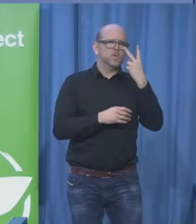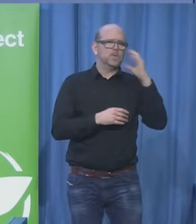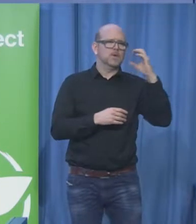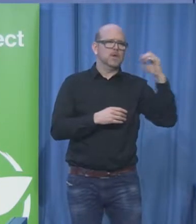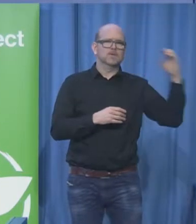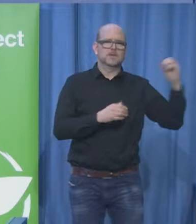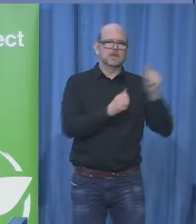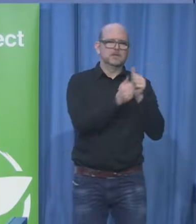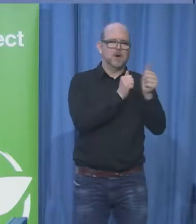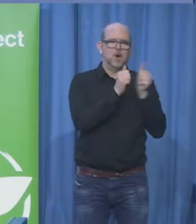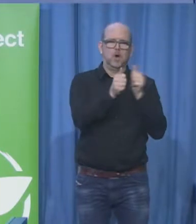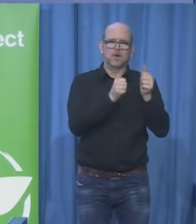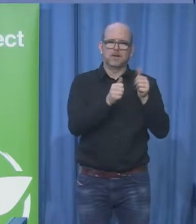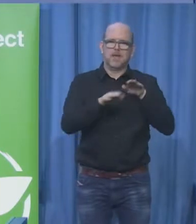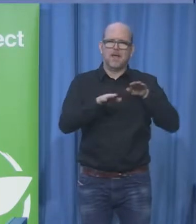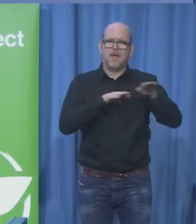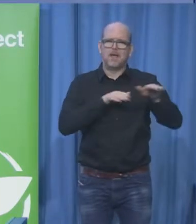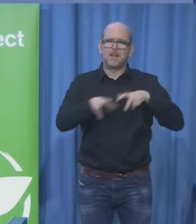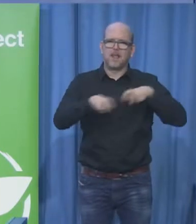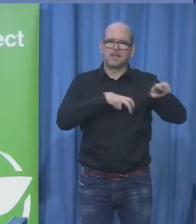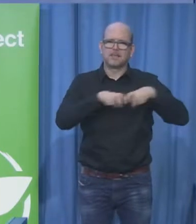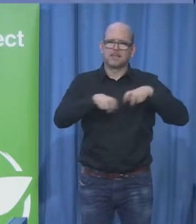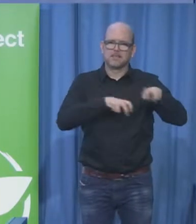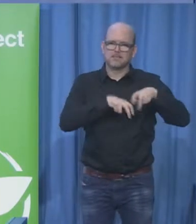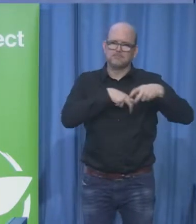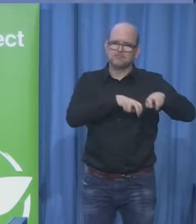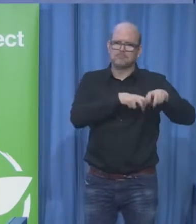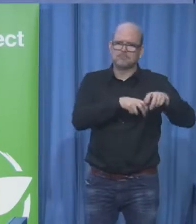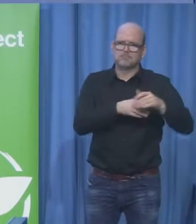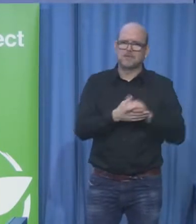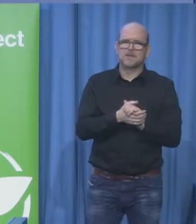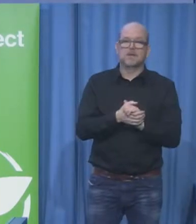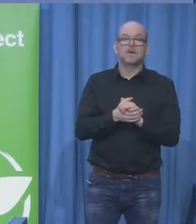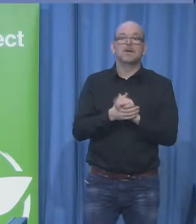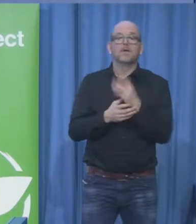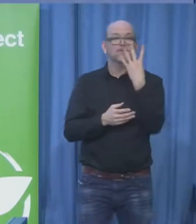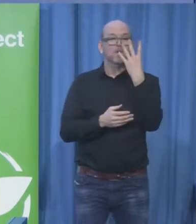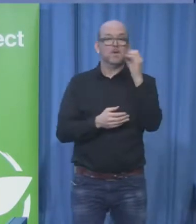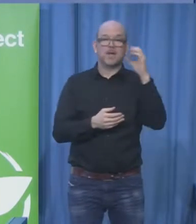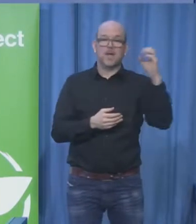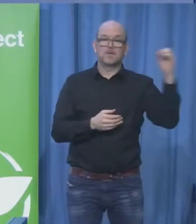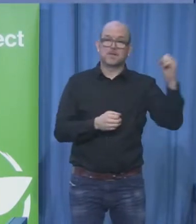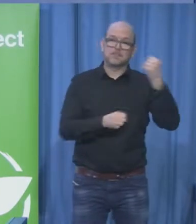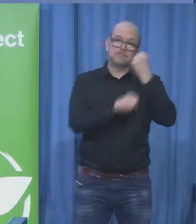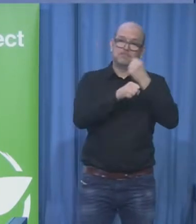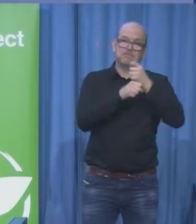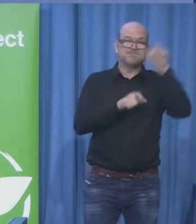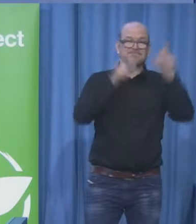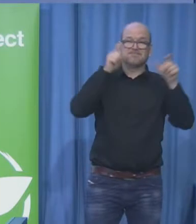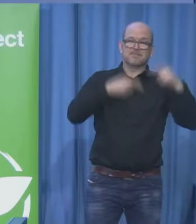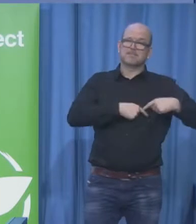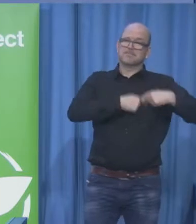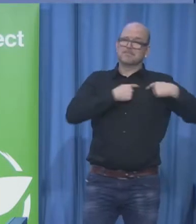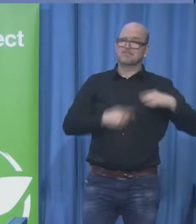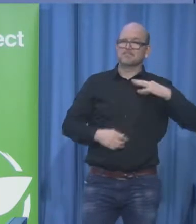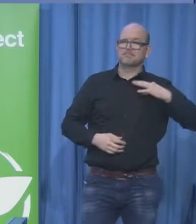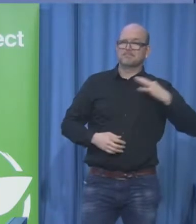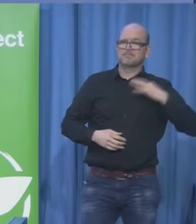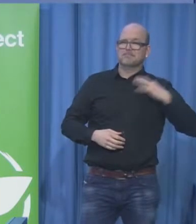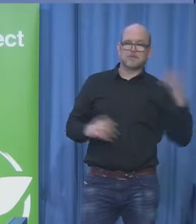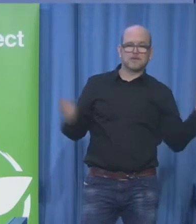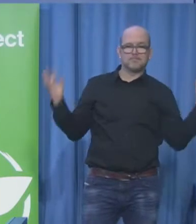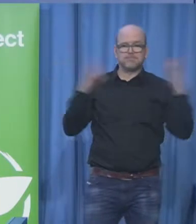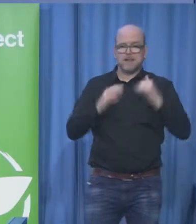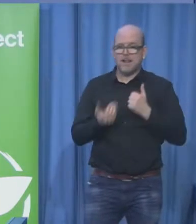volunteers, and 5,000 family members, and a lot of media representatives, including a live broadcast